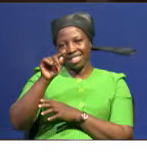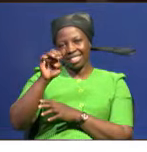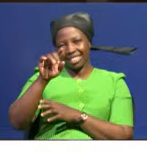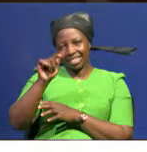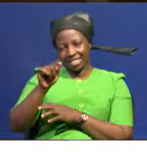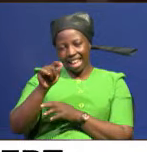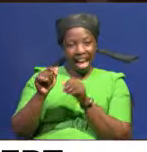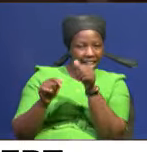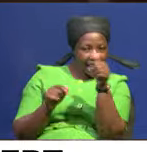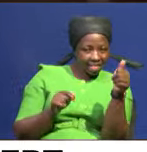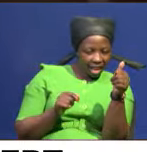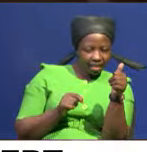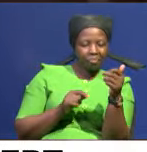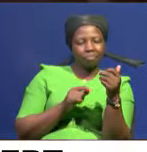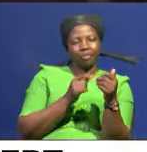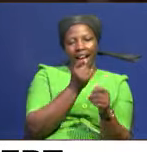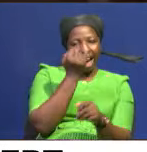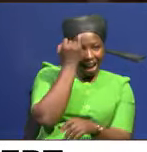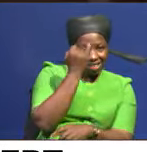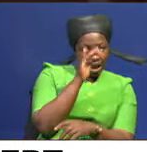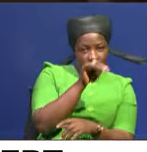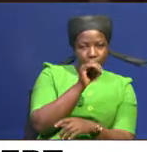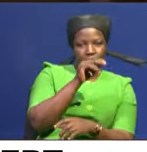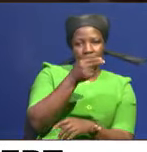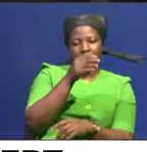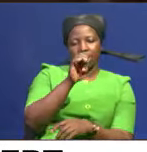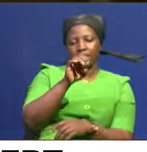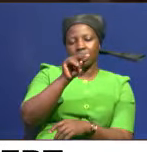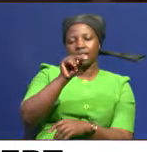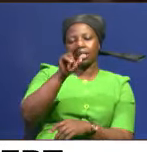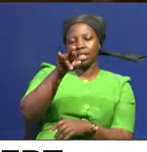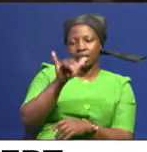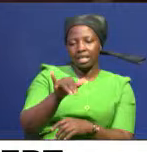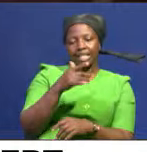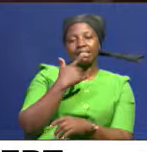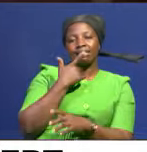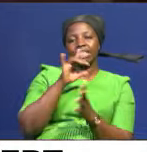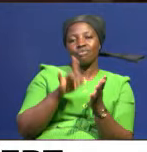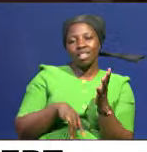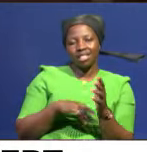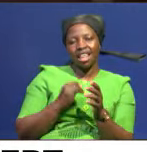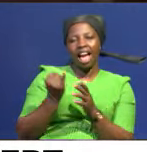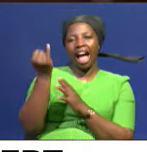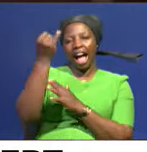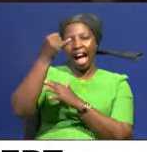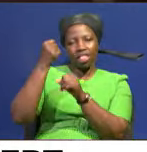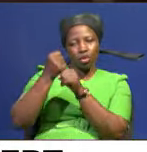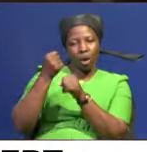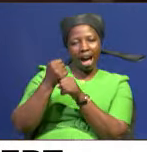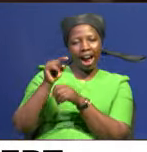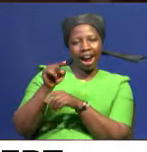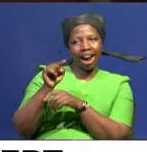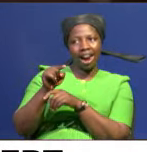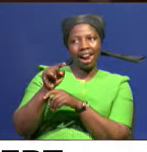thought by Professor Henry Dangasi arguing that work of art is